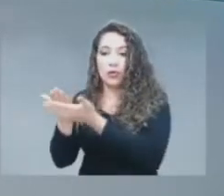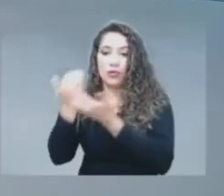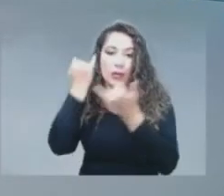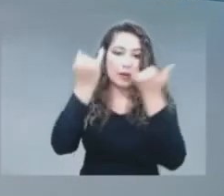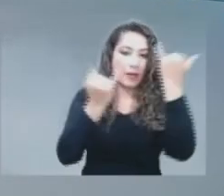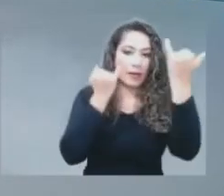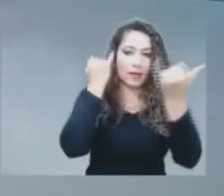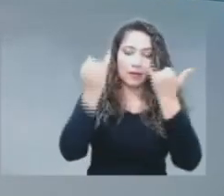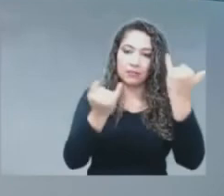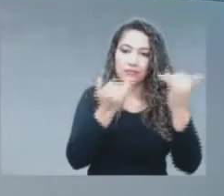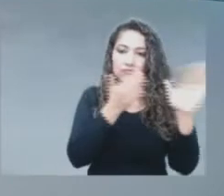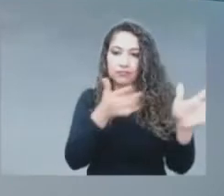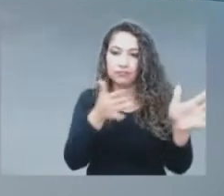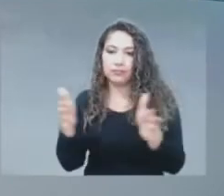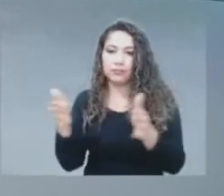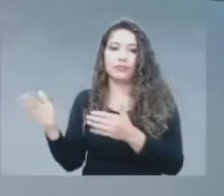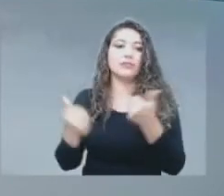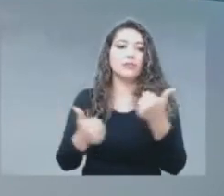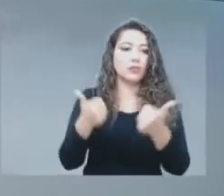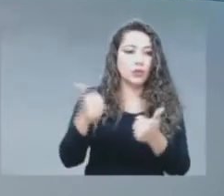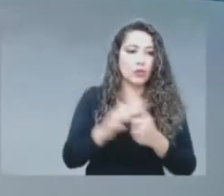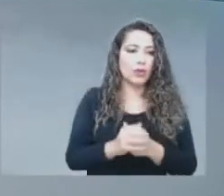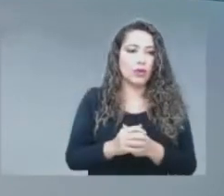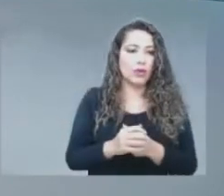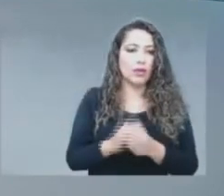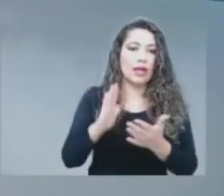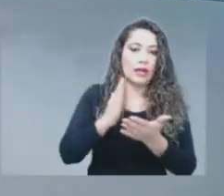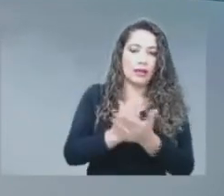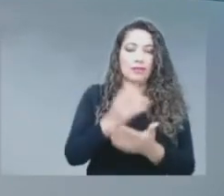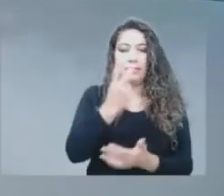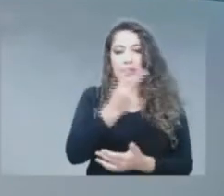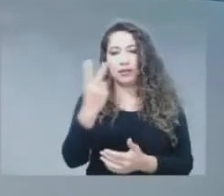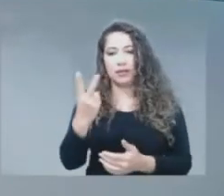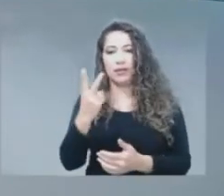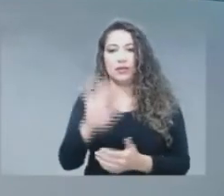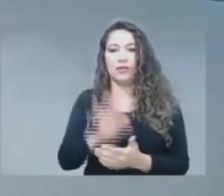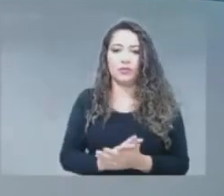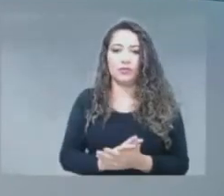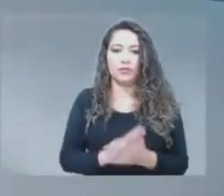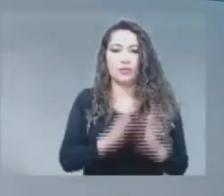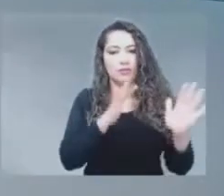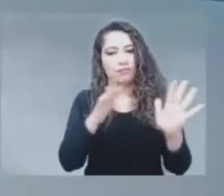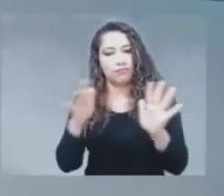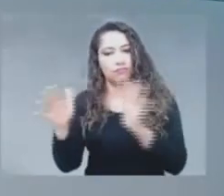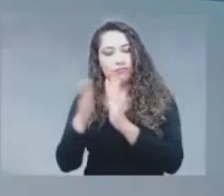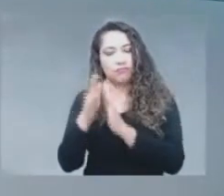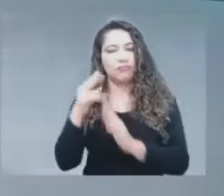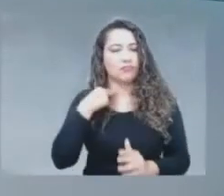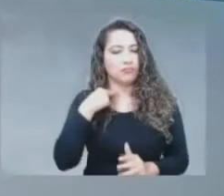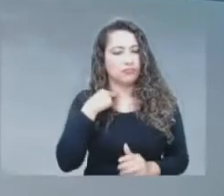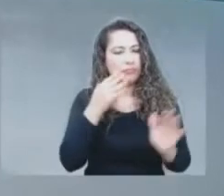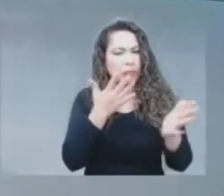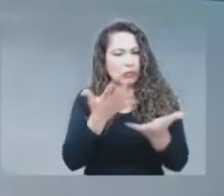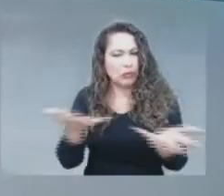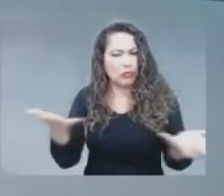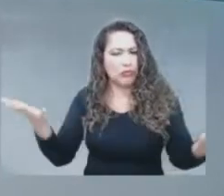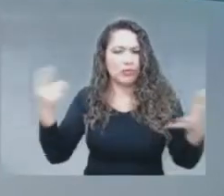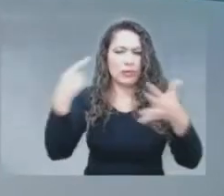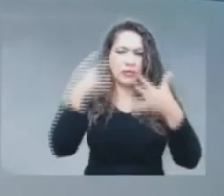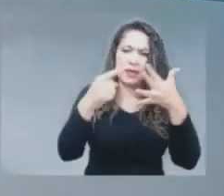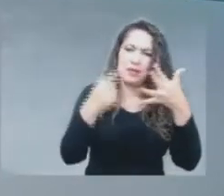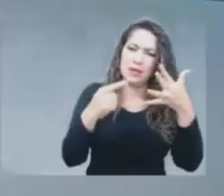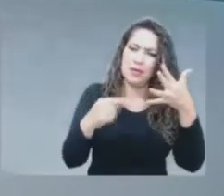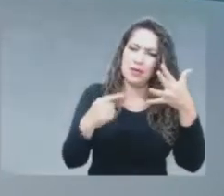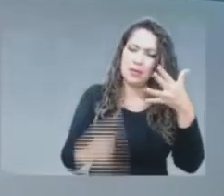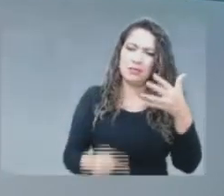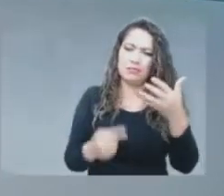like. We had it up until the 22nd of November, right? So we received many, many documents that we